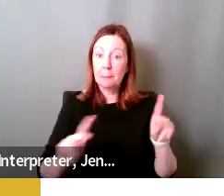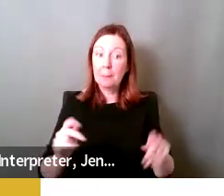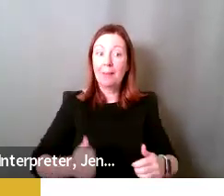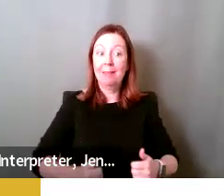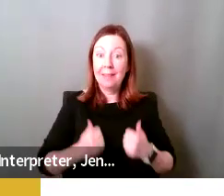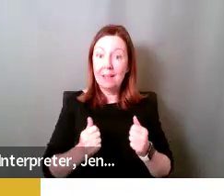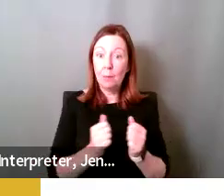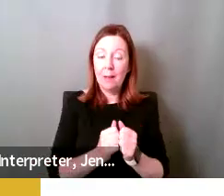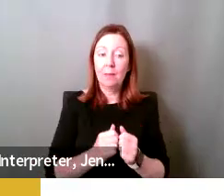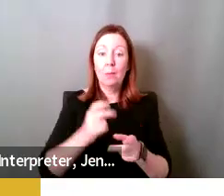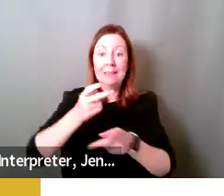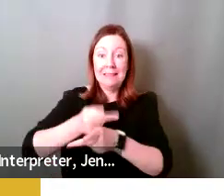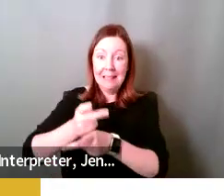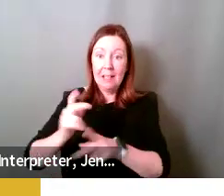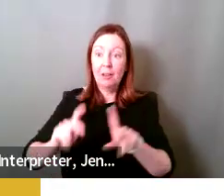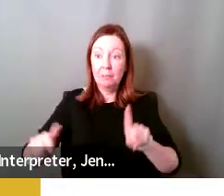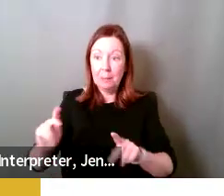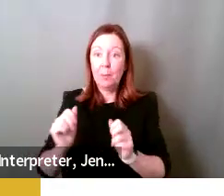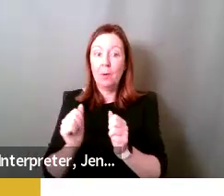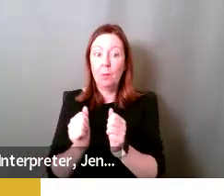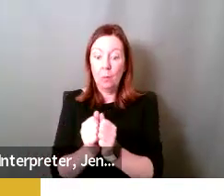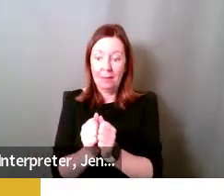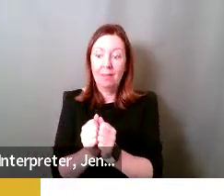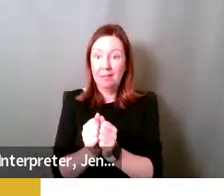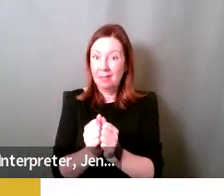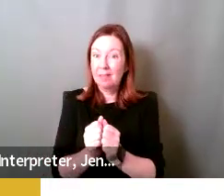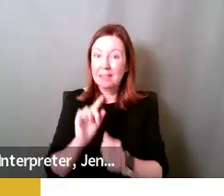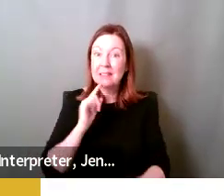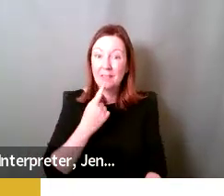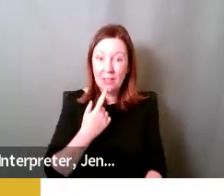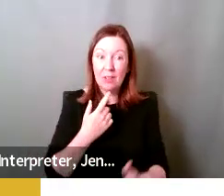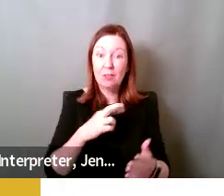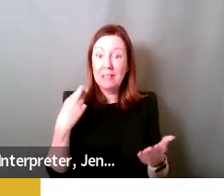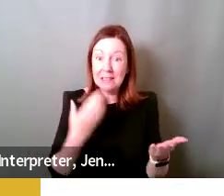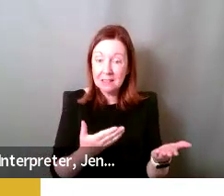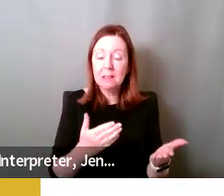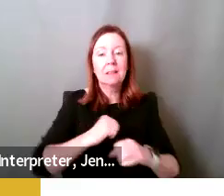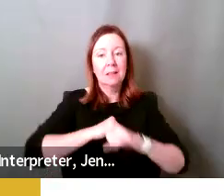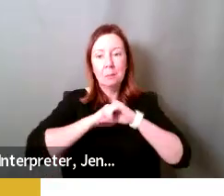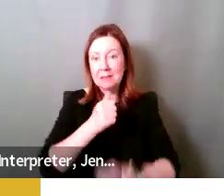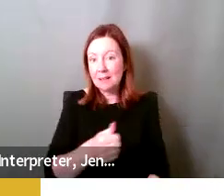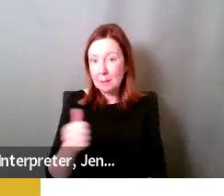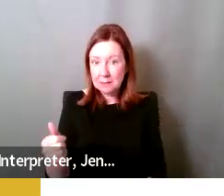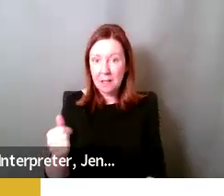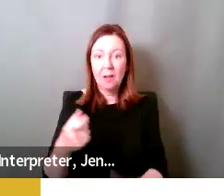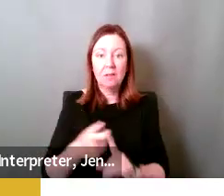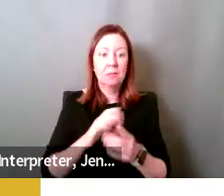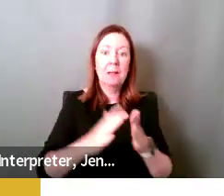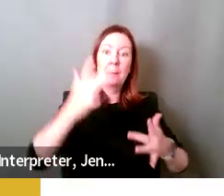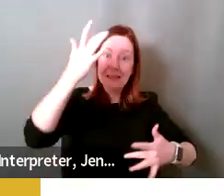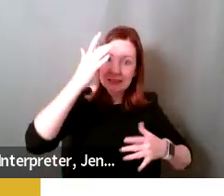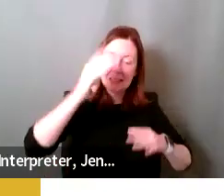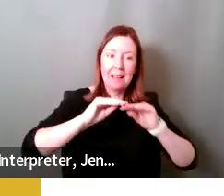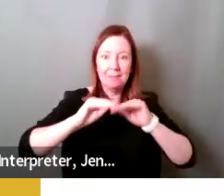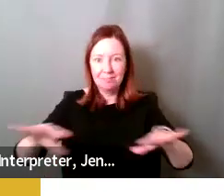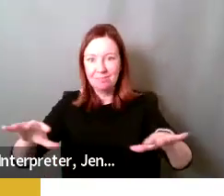living with or taking care of people that fall into these categories also protect themselves from getting sick and